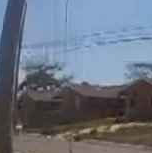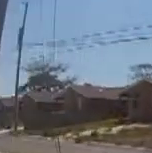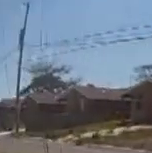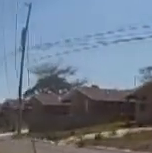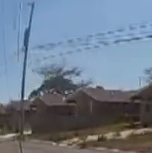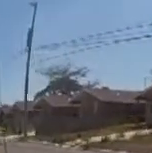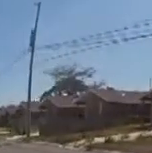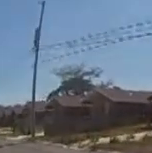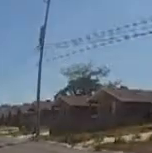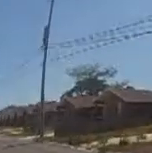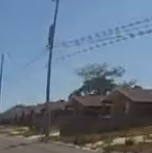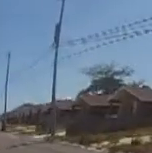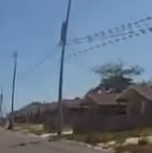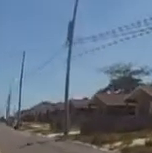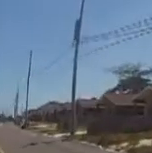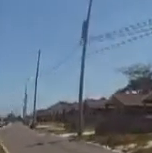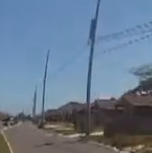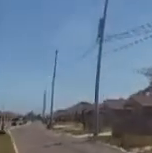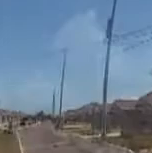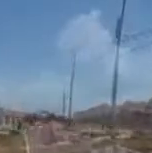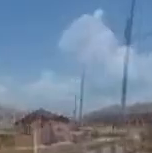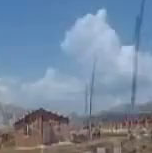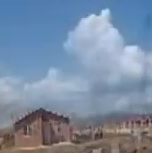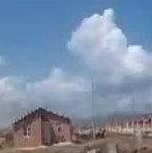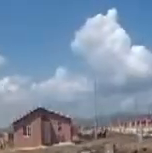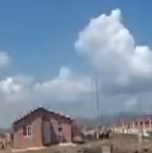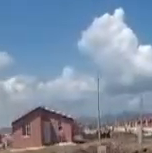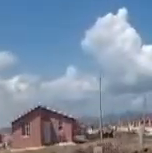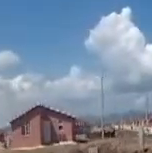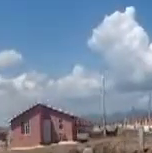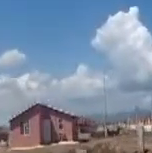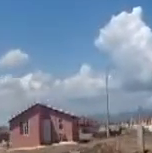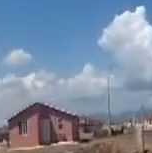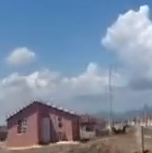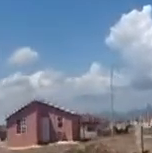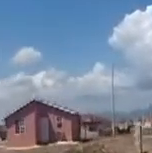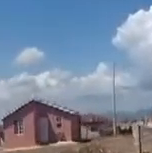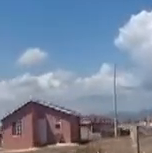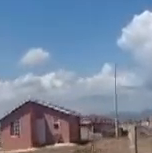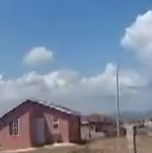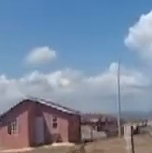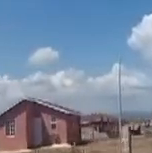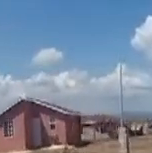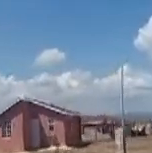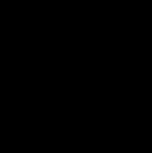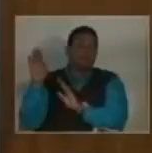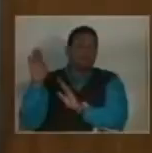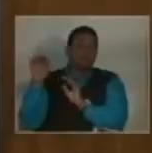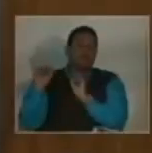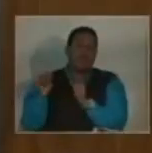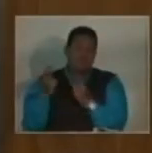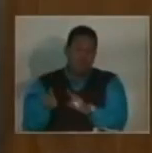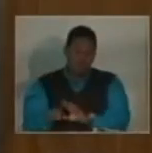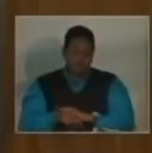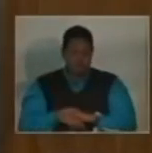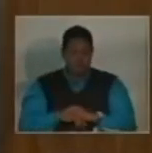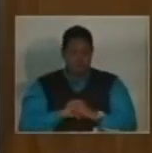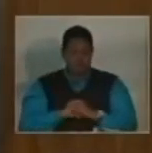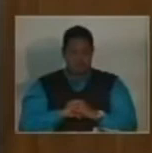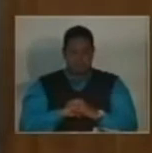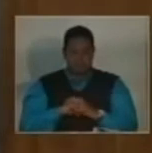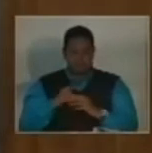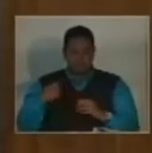the National Housing Trust, a special policy has been developed to increase the delivery of low-income homes. Mr. Speaker,